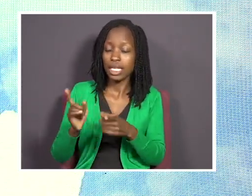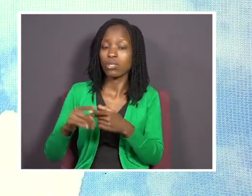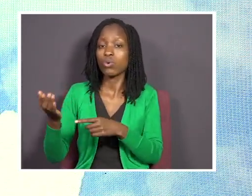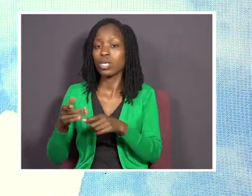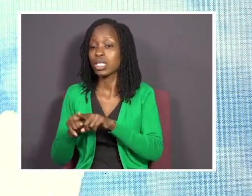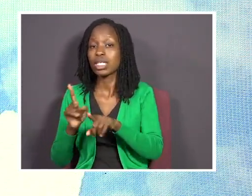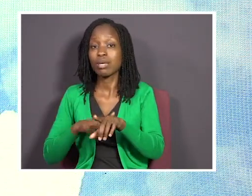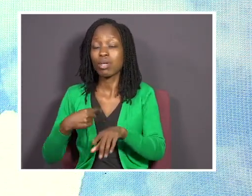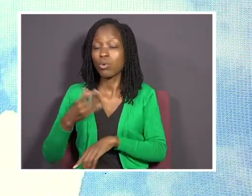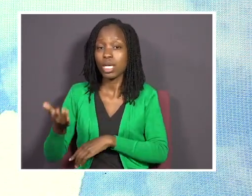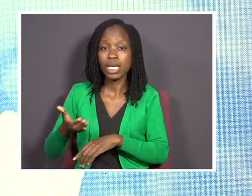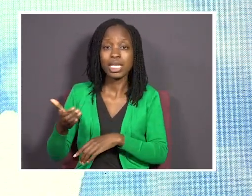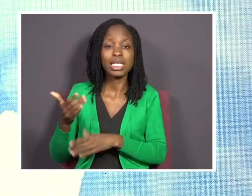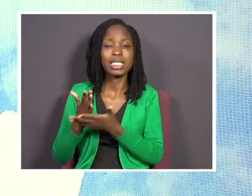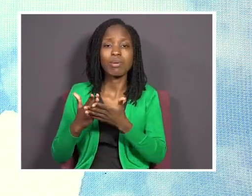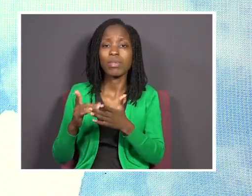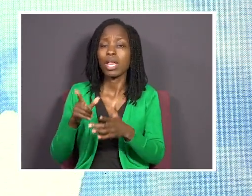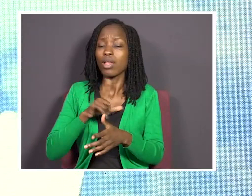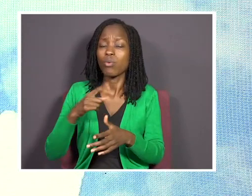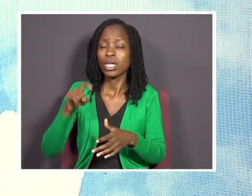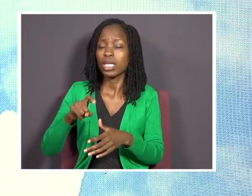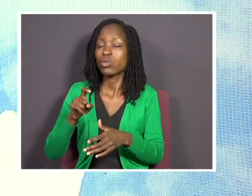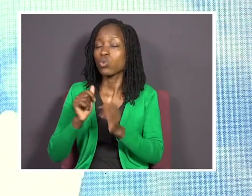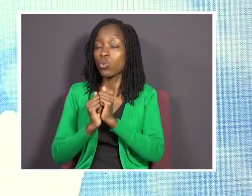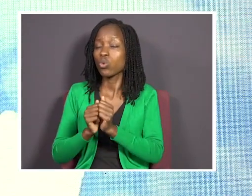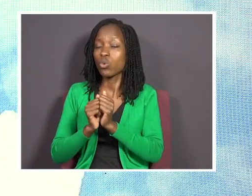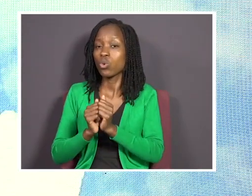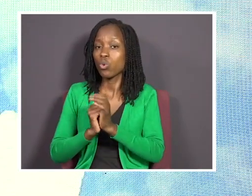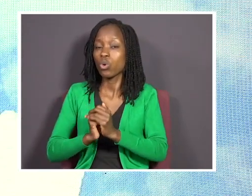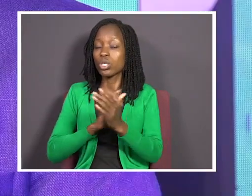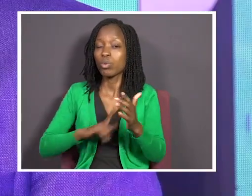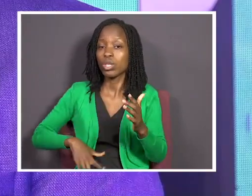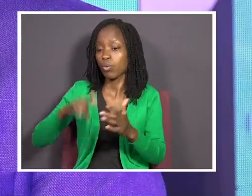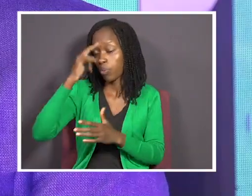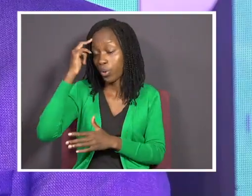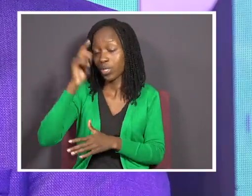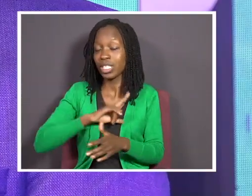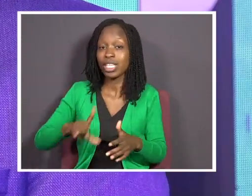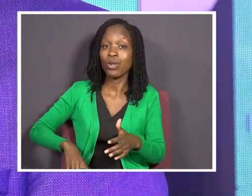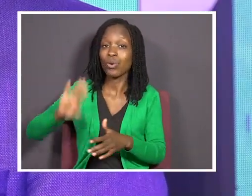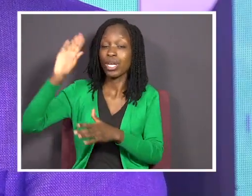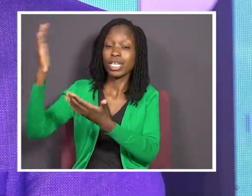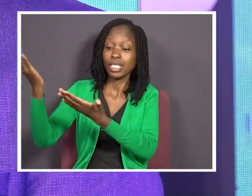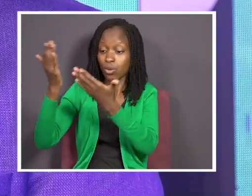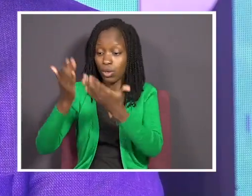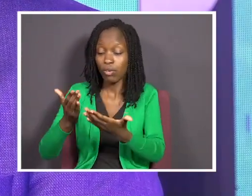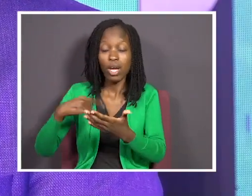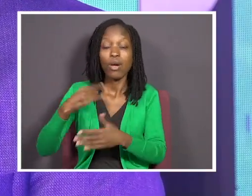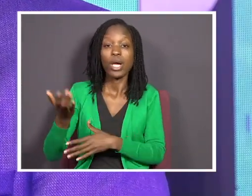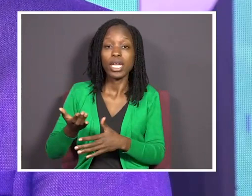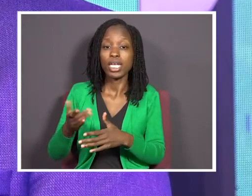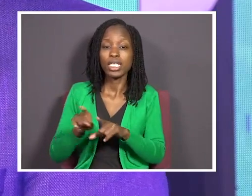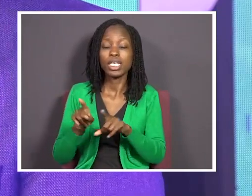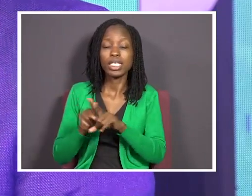have need, God is to be worshipped because he's the one who supplies to those needs. And from prayer to